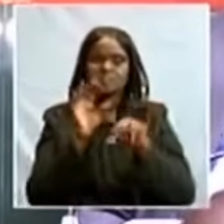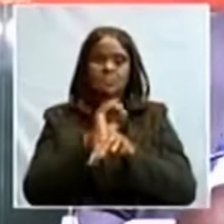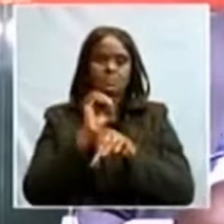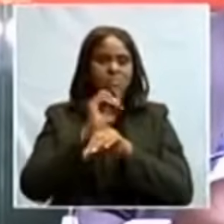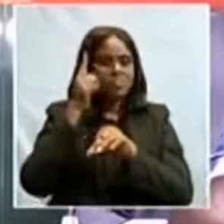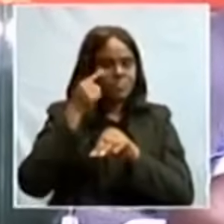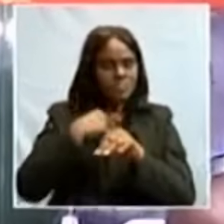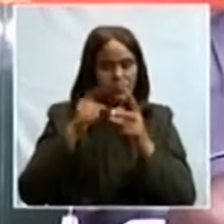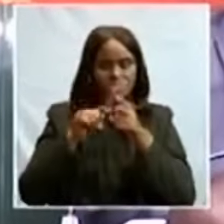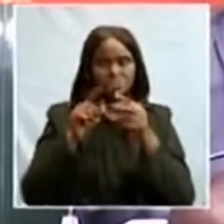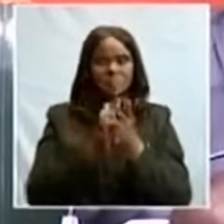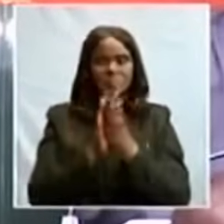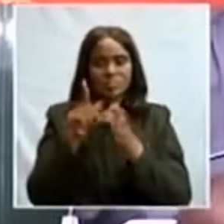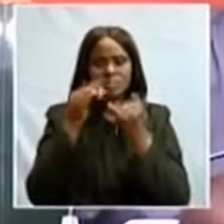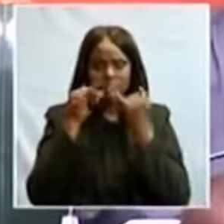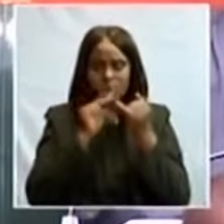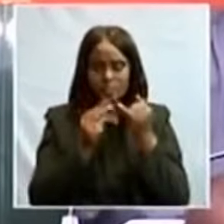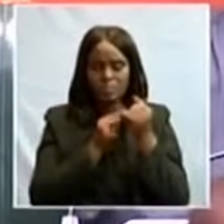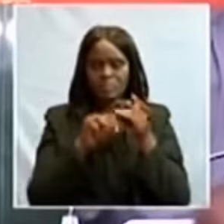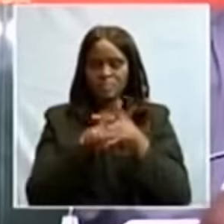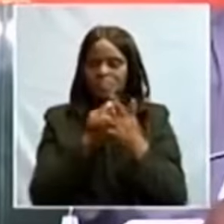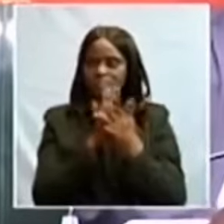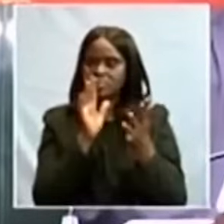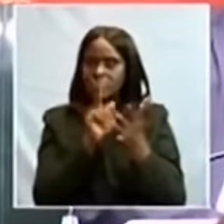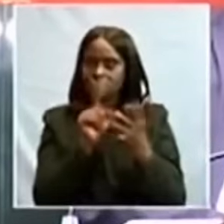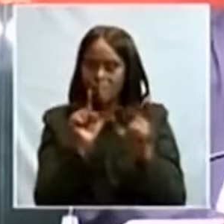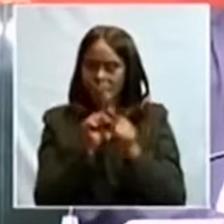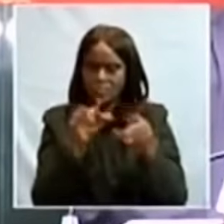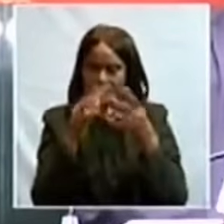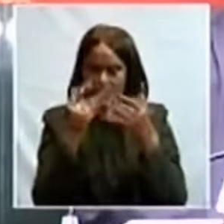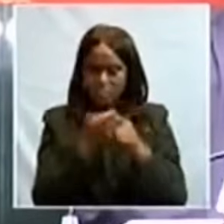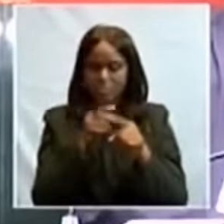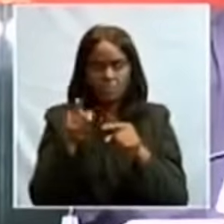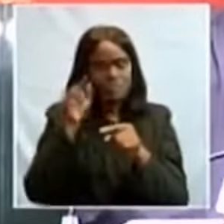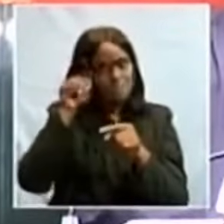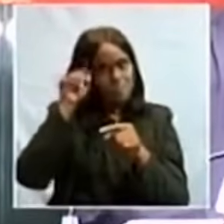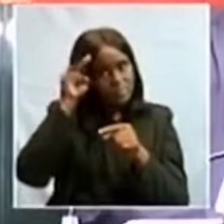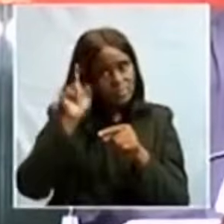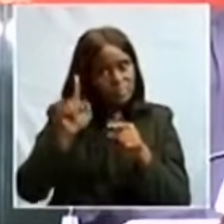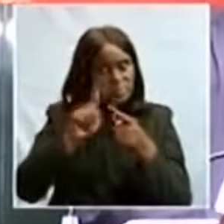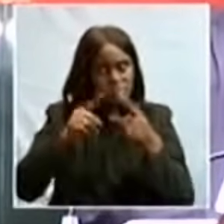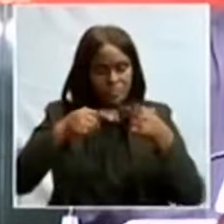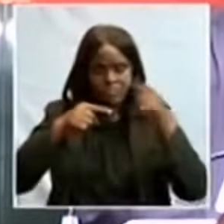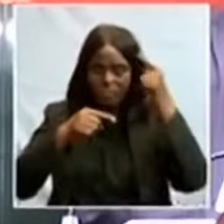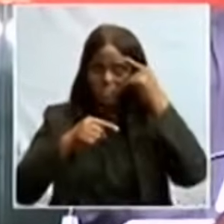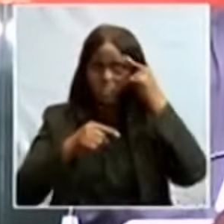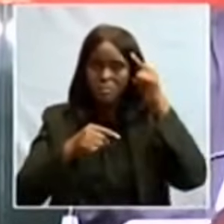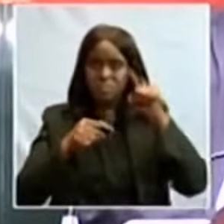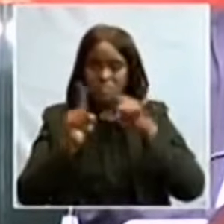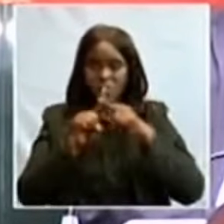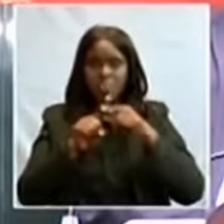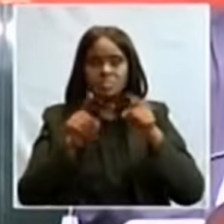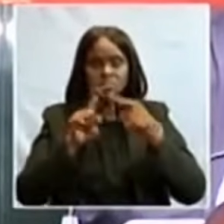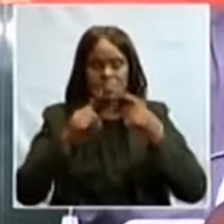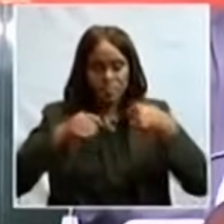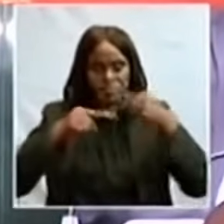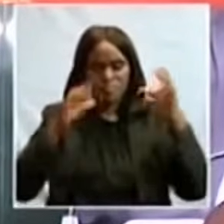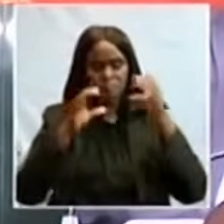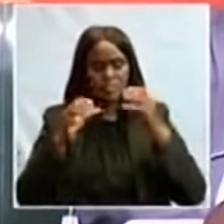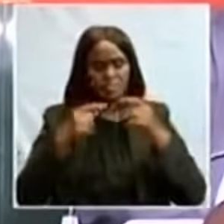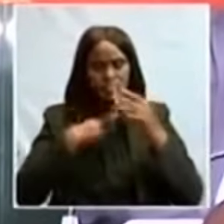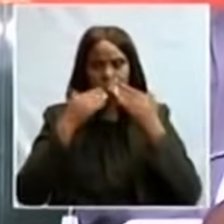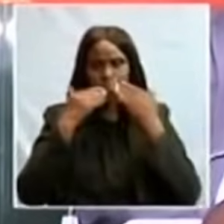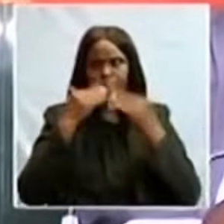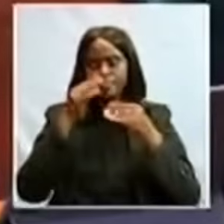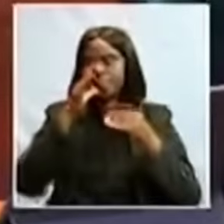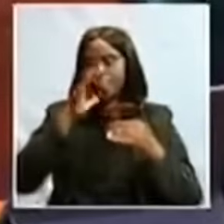to ask you to tell us as to how much was released from your ministry to the local government, to the local councils. I thank you,